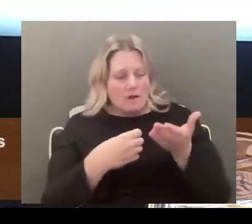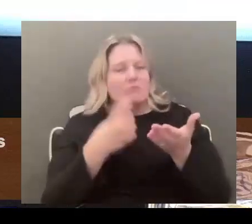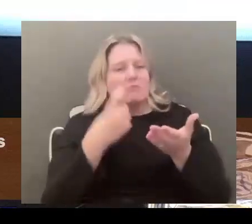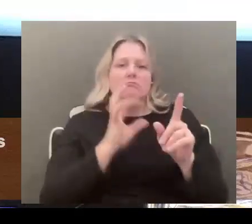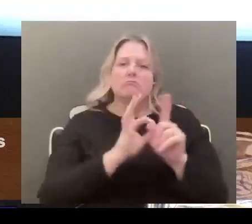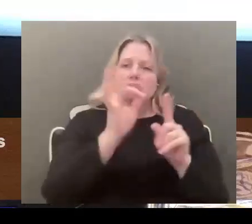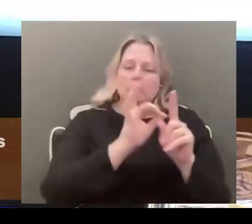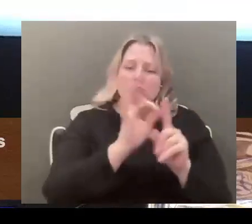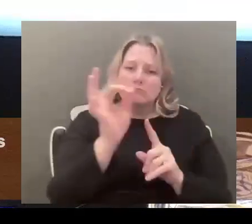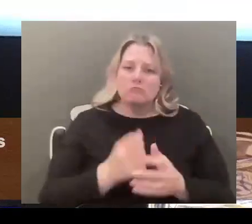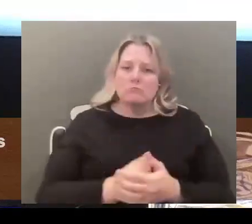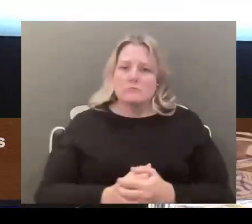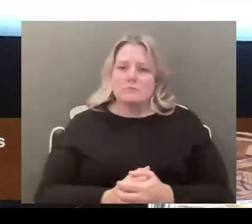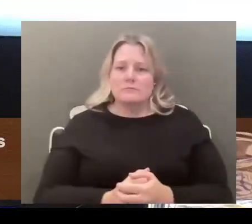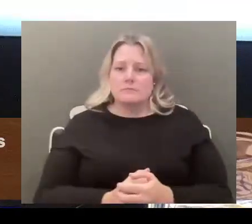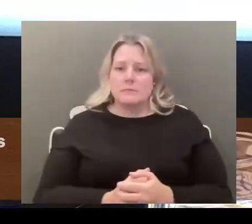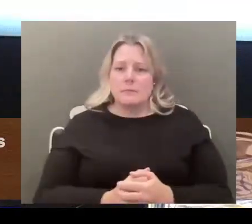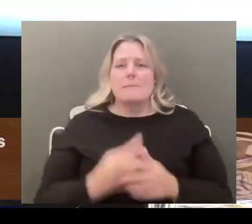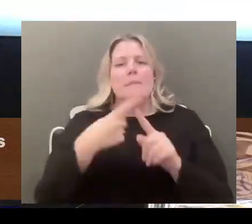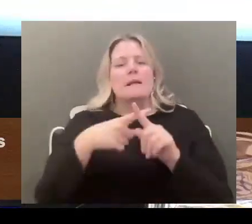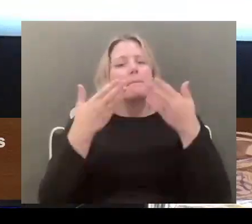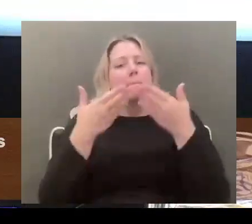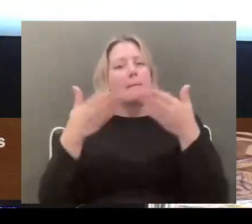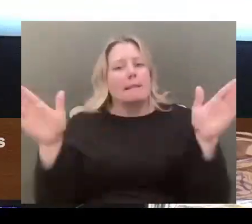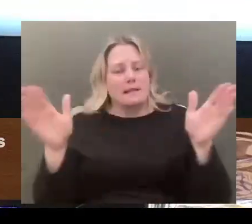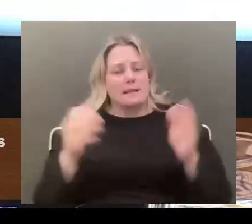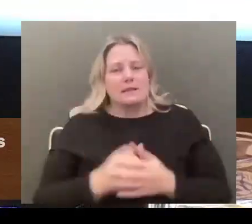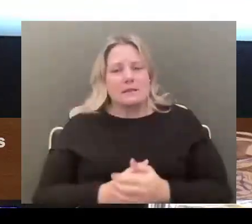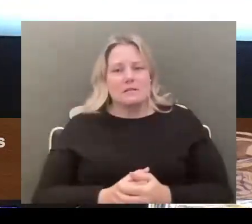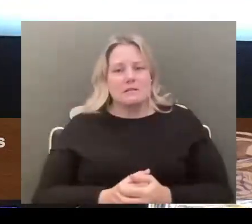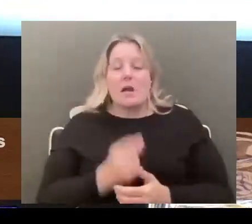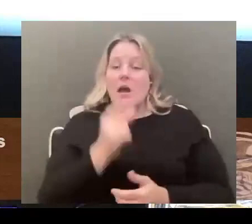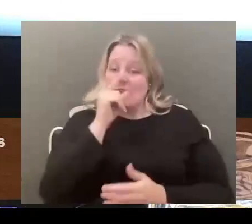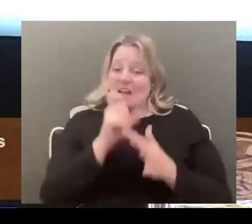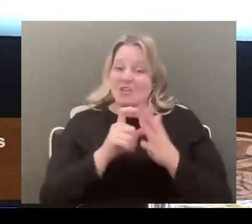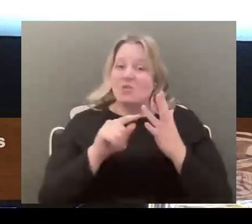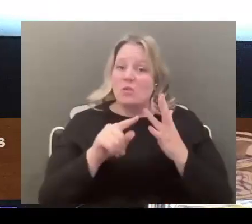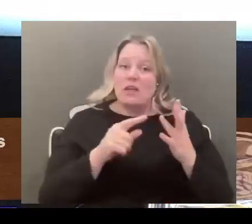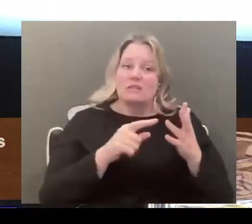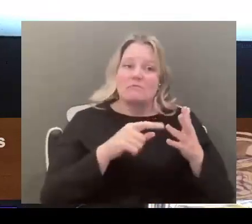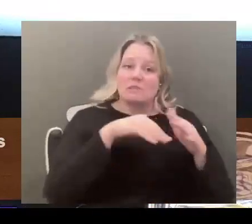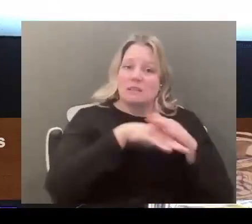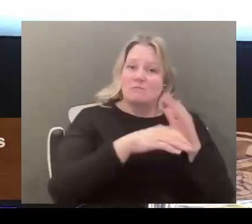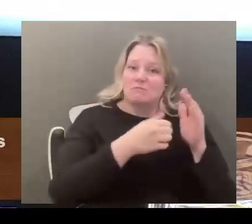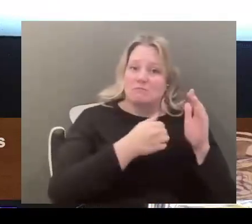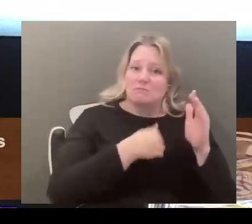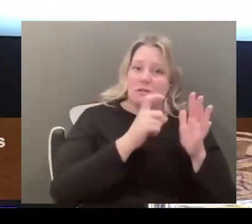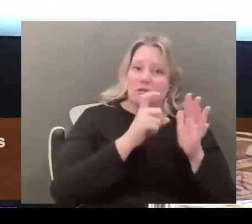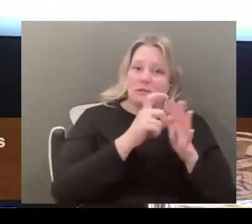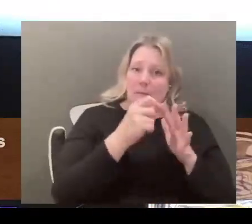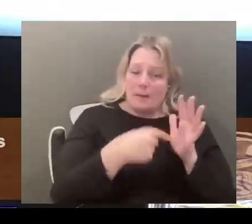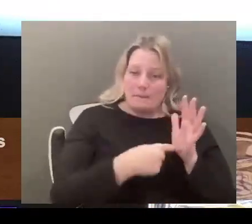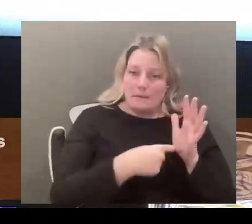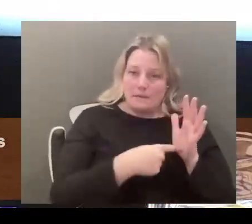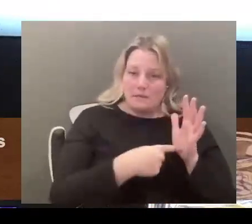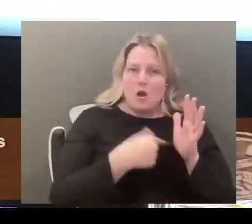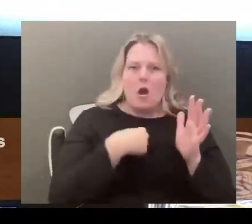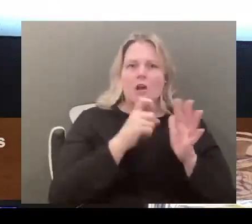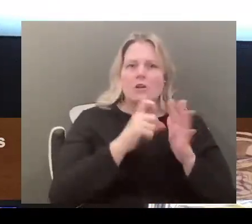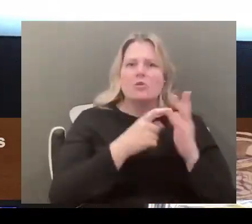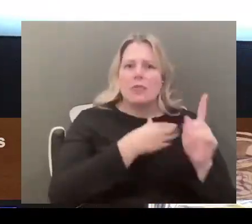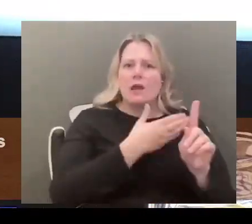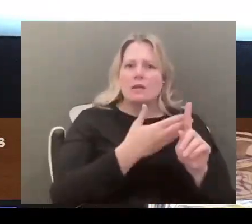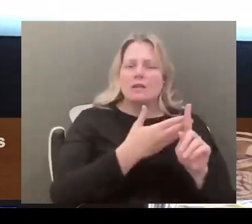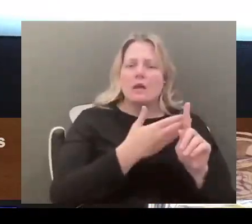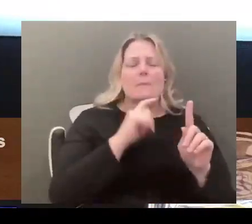doing it in a public way. Certainly I can do that within a department, I do that, and I will strive to do more